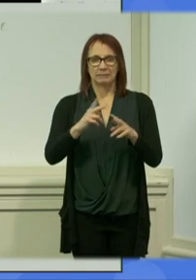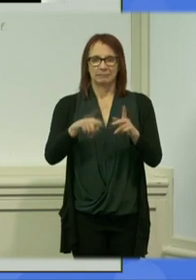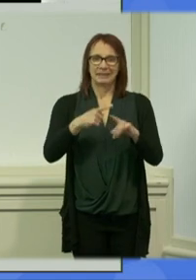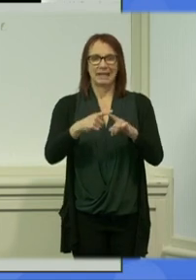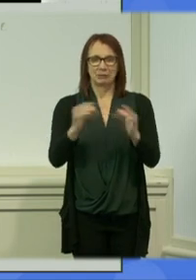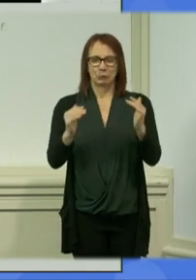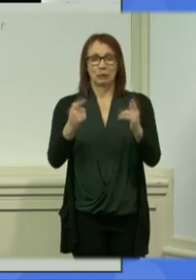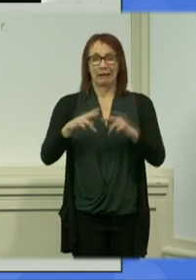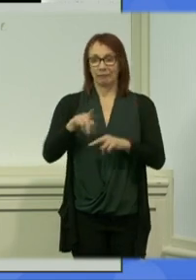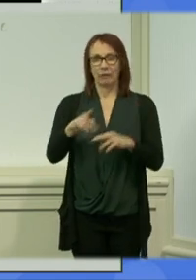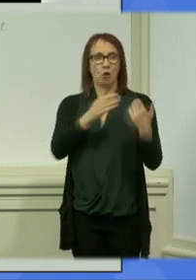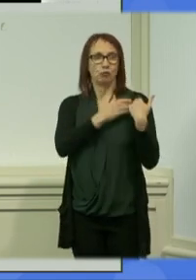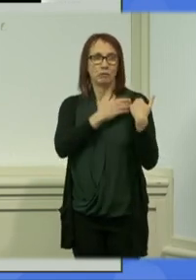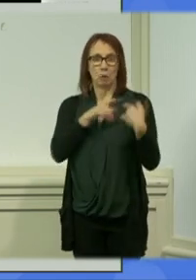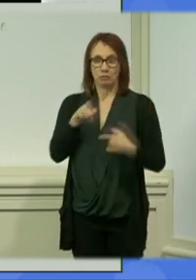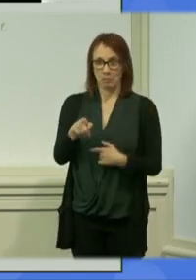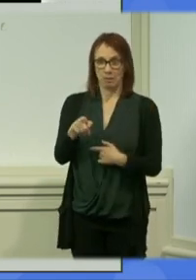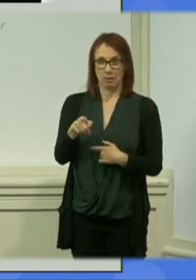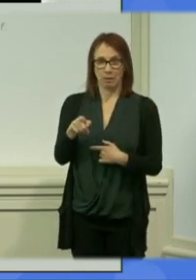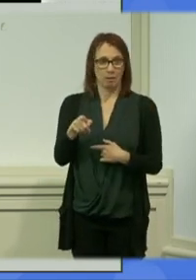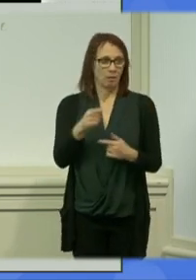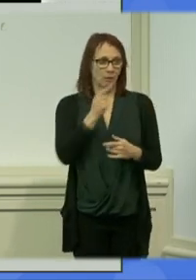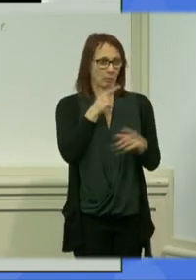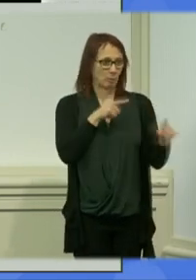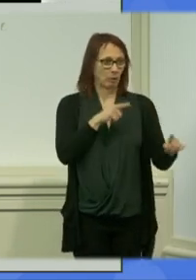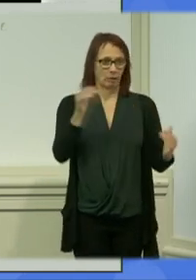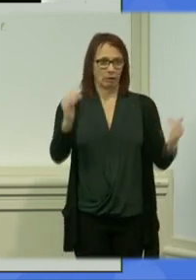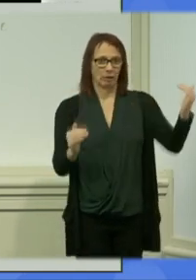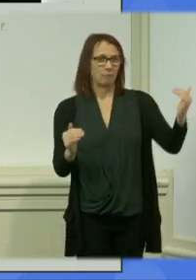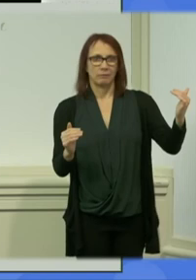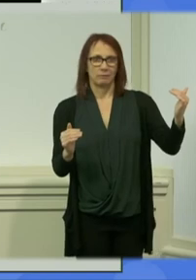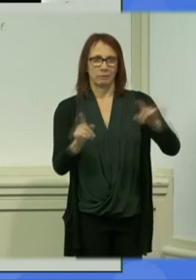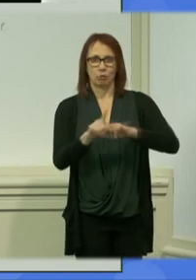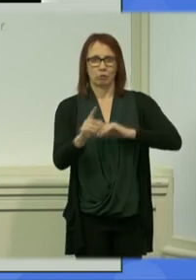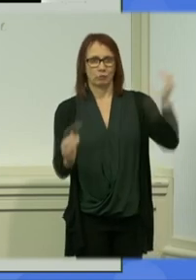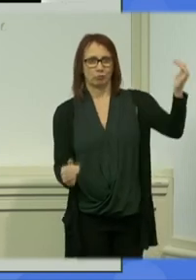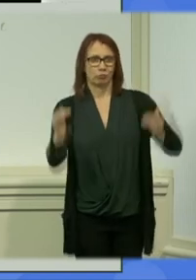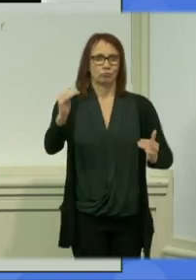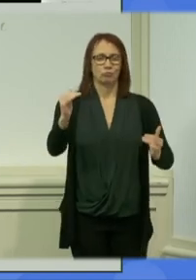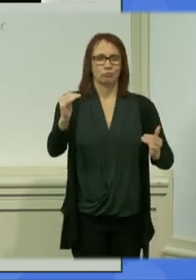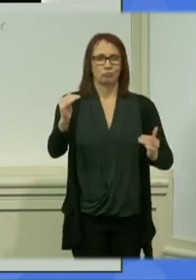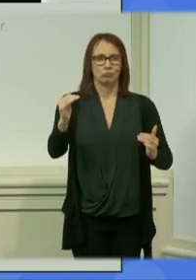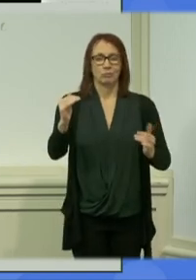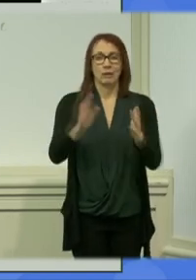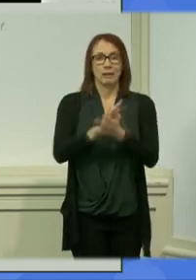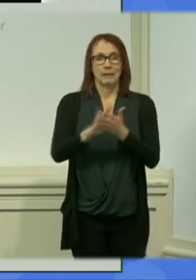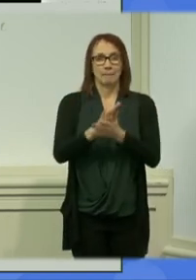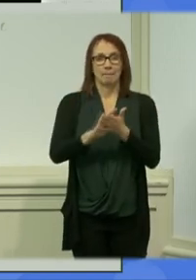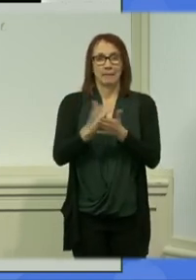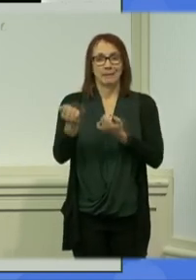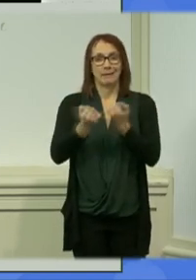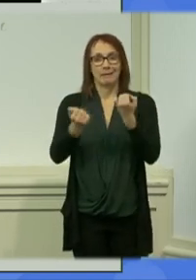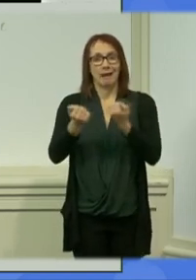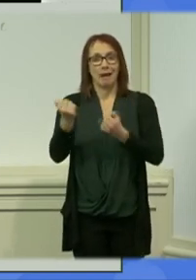are responsible for the bads actually pay for them. So in the example that I just gave, it'd be levying a tax on the